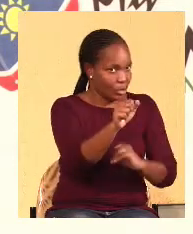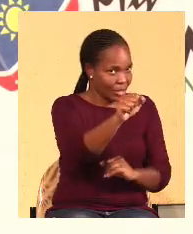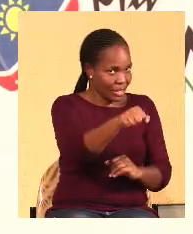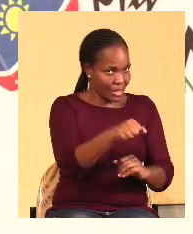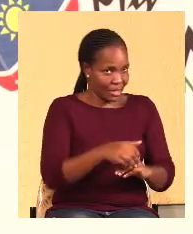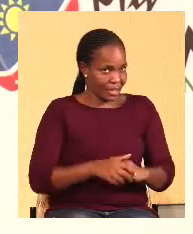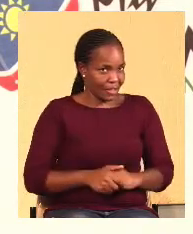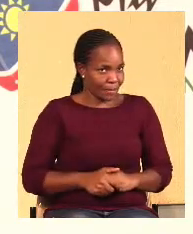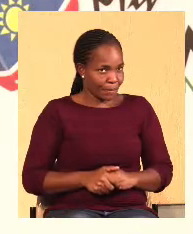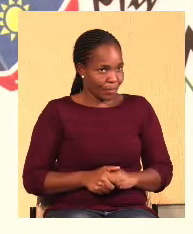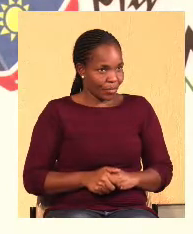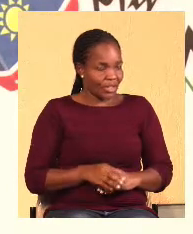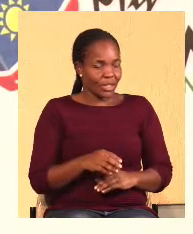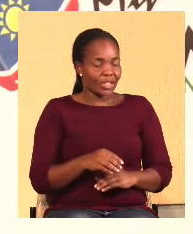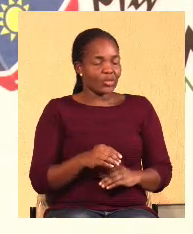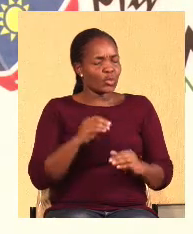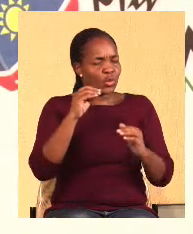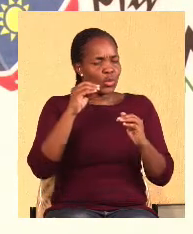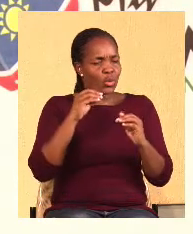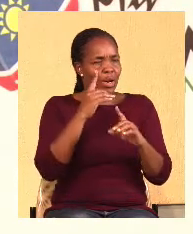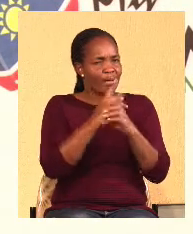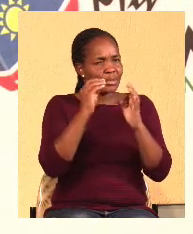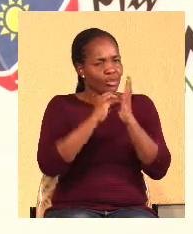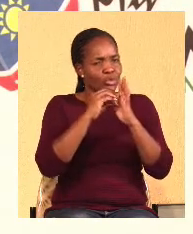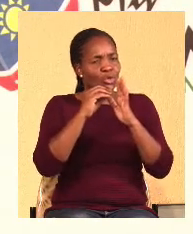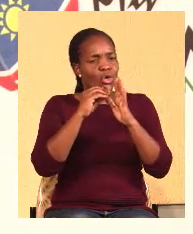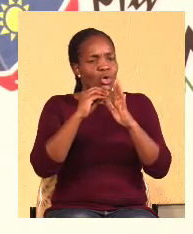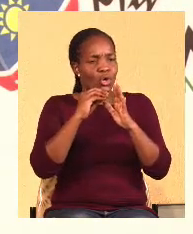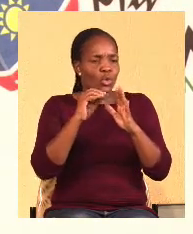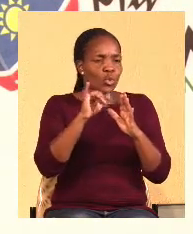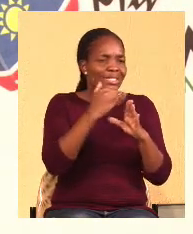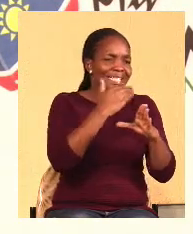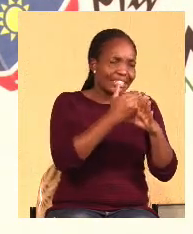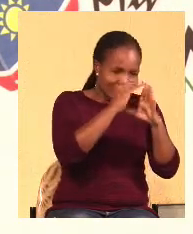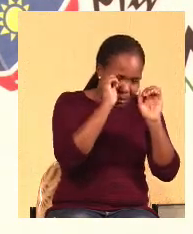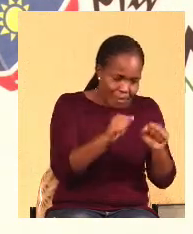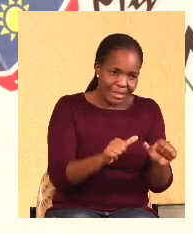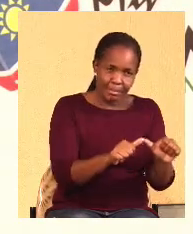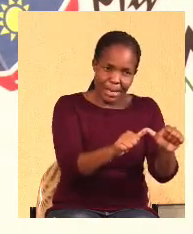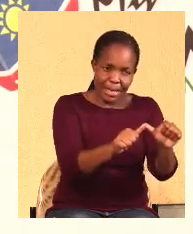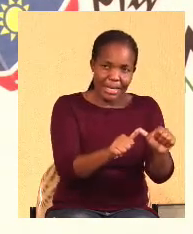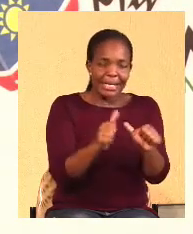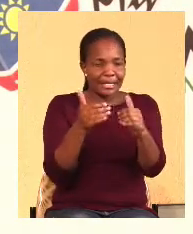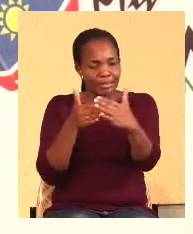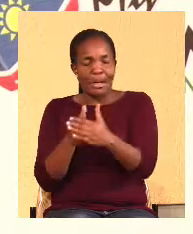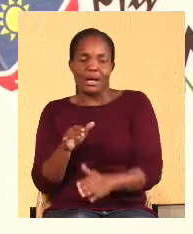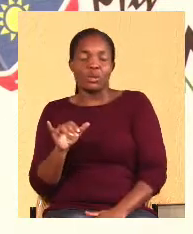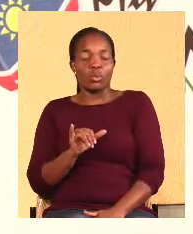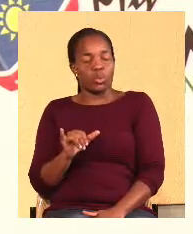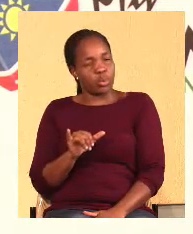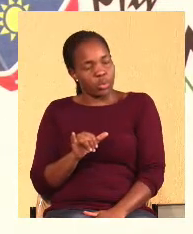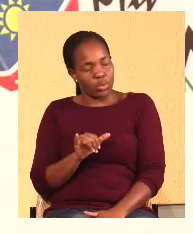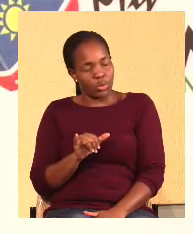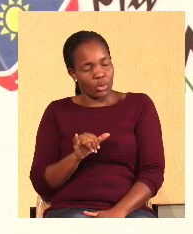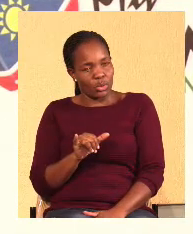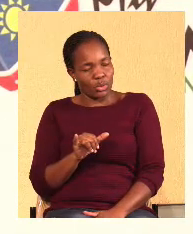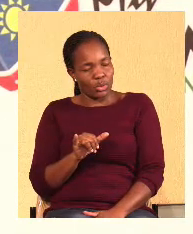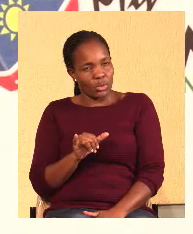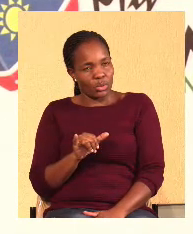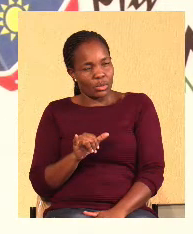as to which activities people can engage in and which activities cannot engage in. So,